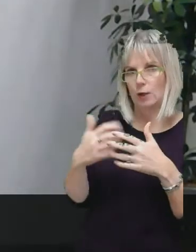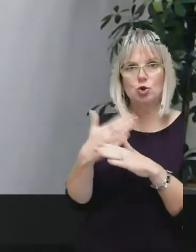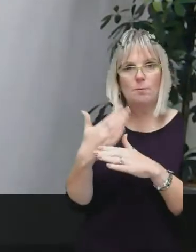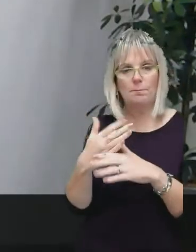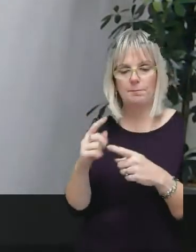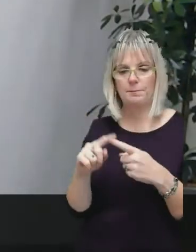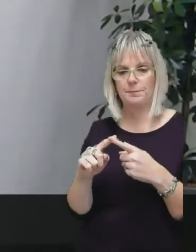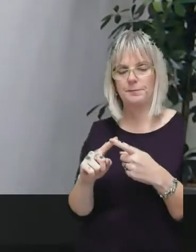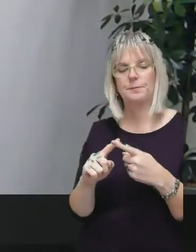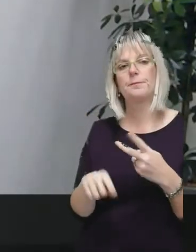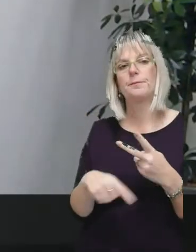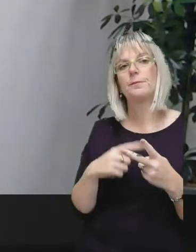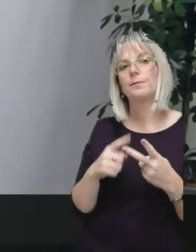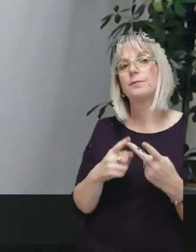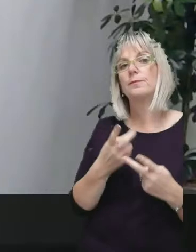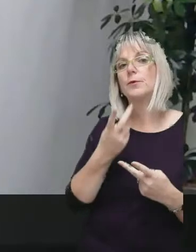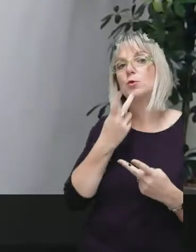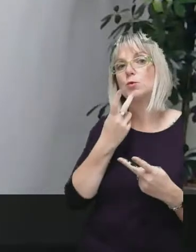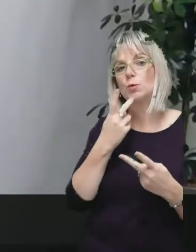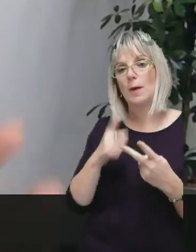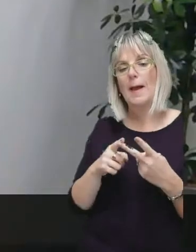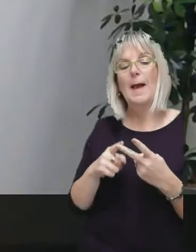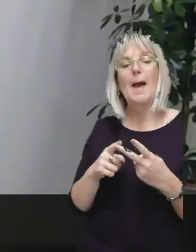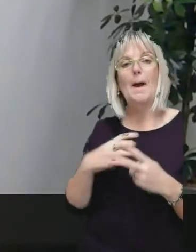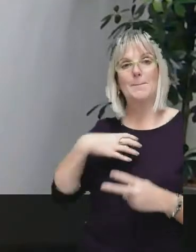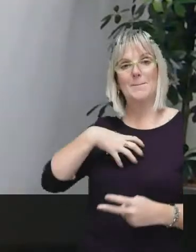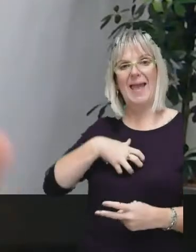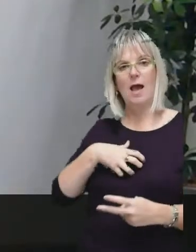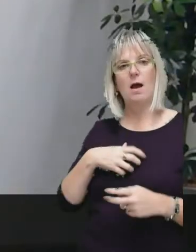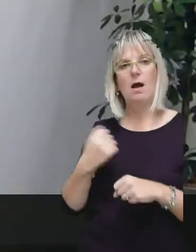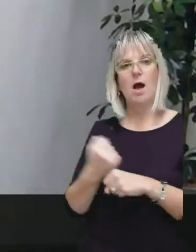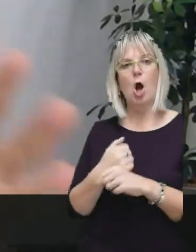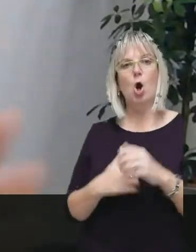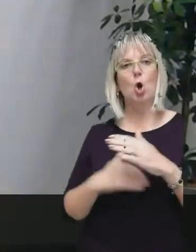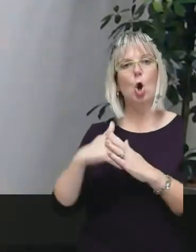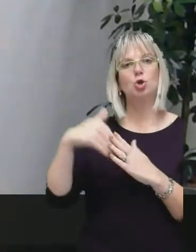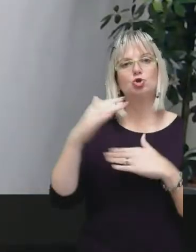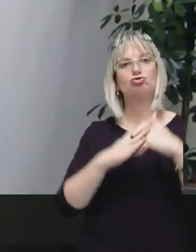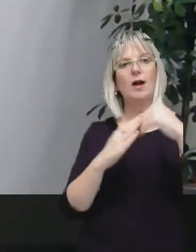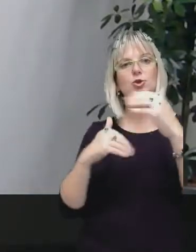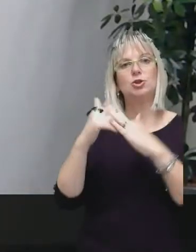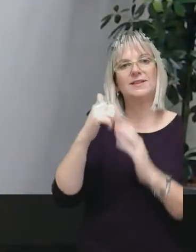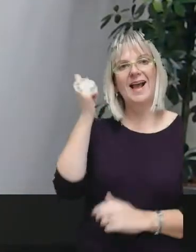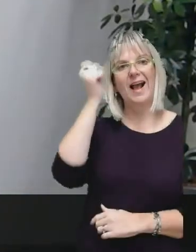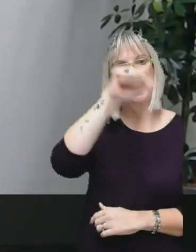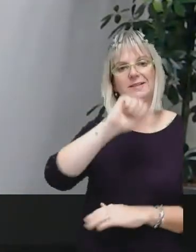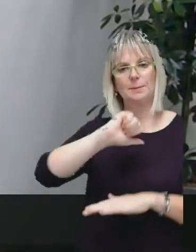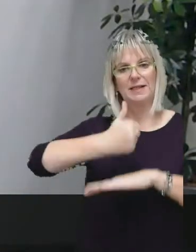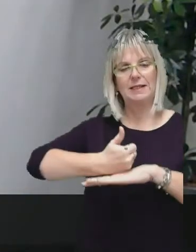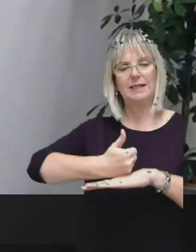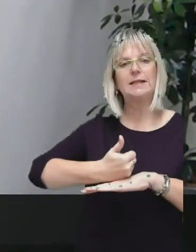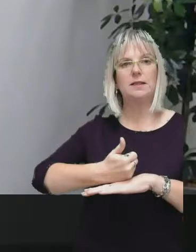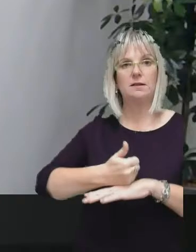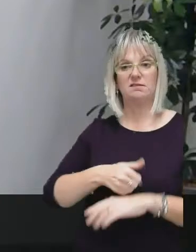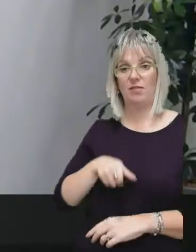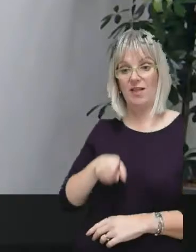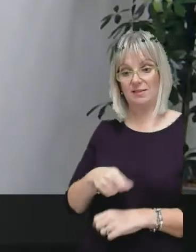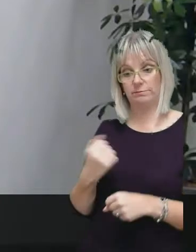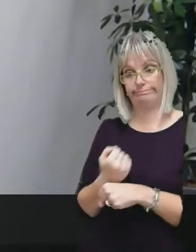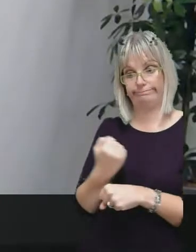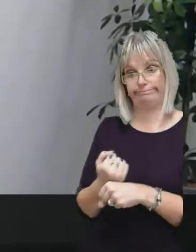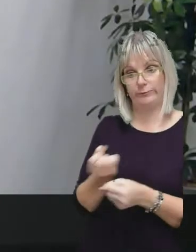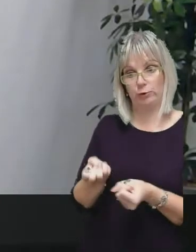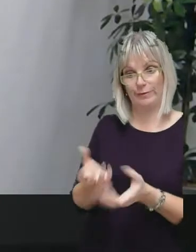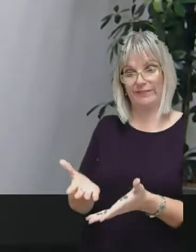we've set up the Mayor's Construction Academy. Again, these are future-proof jobs. We're giving people the skills they need. And the third